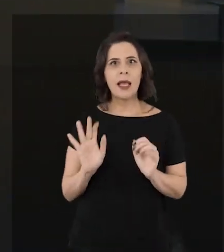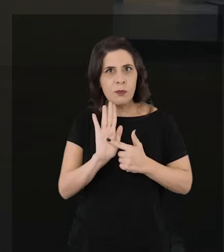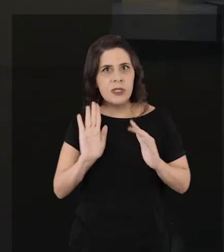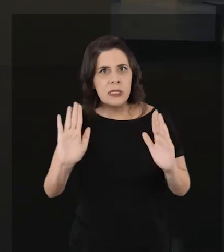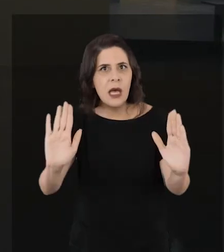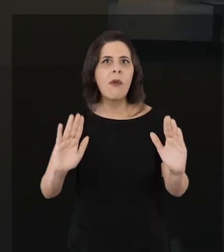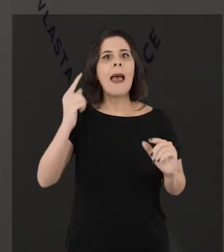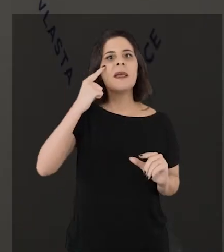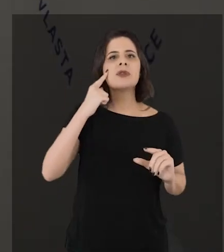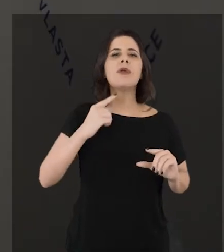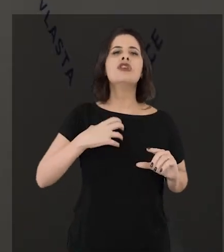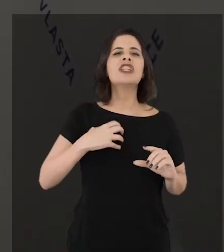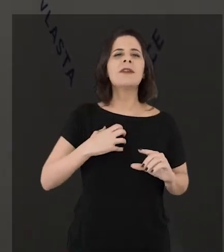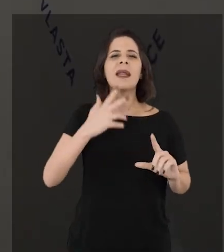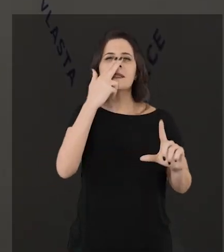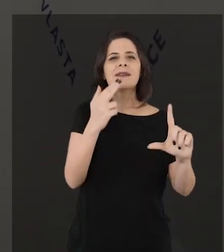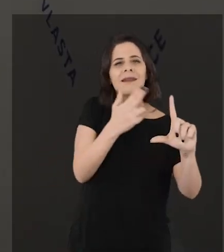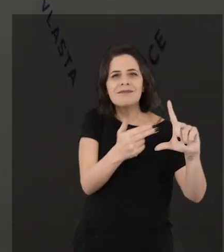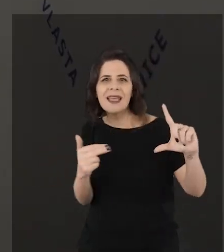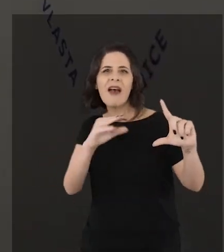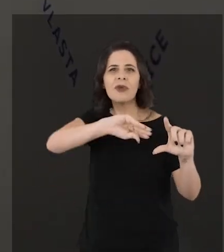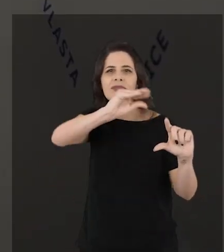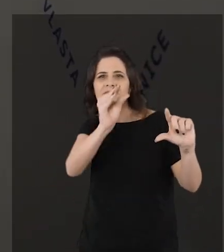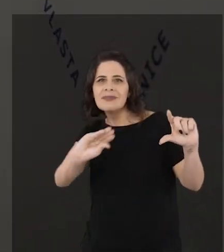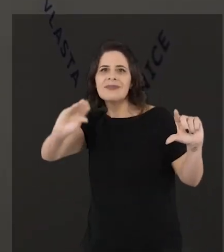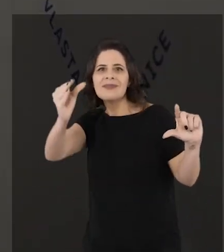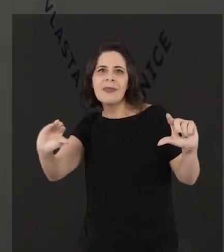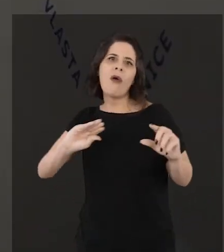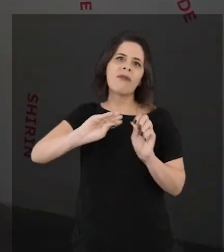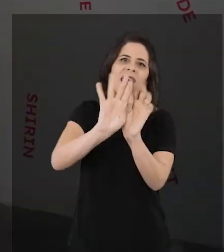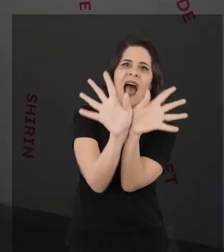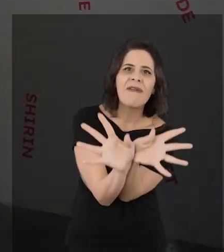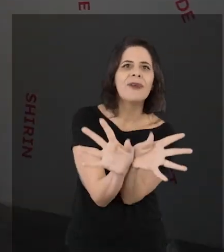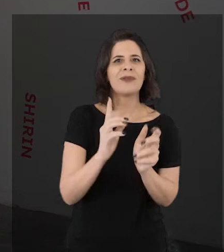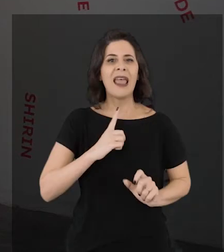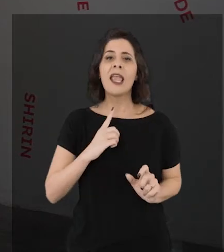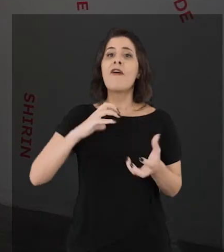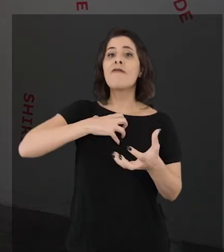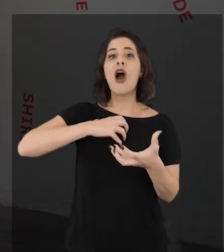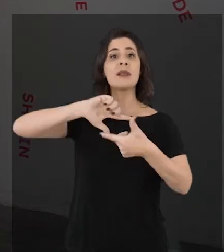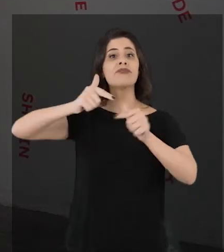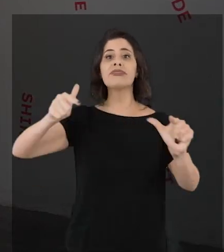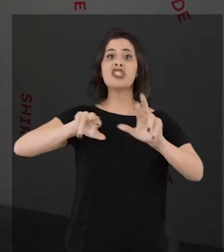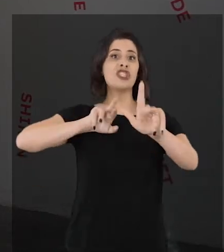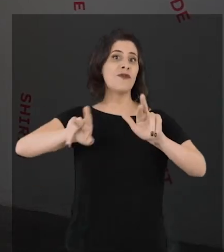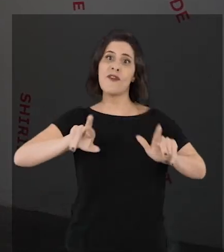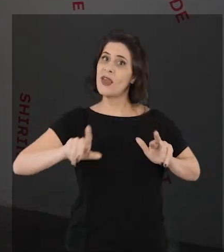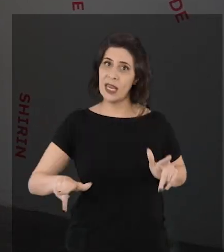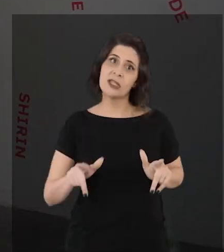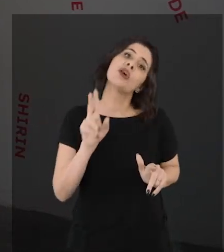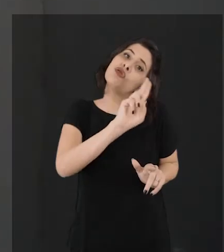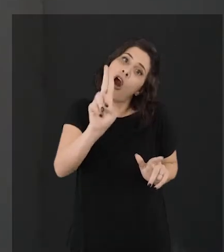a graphic system that also creates collectives from these, from the